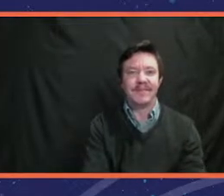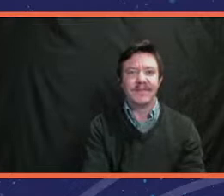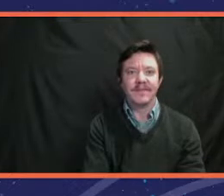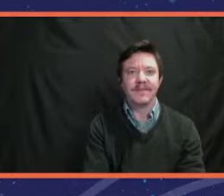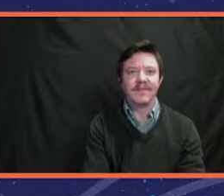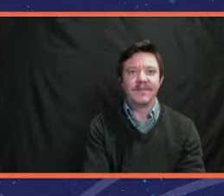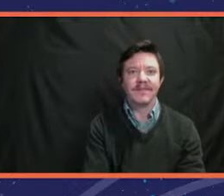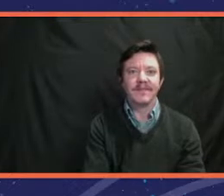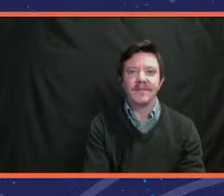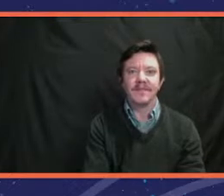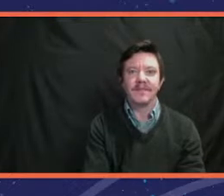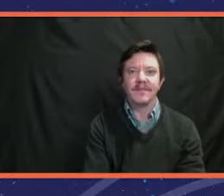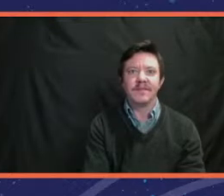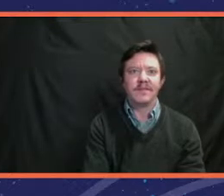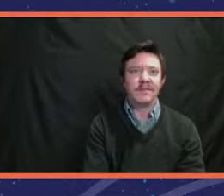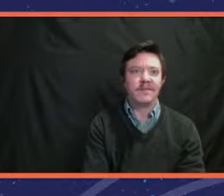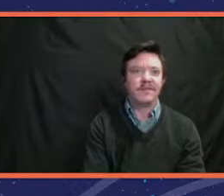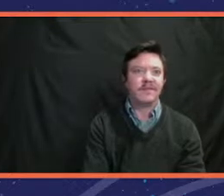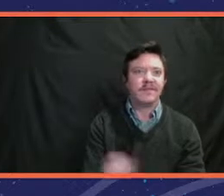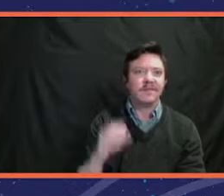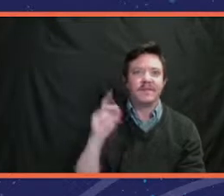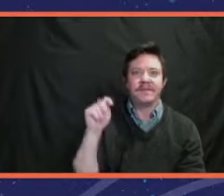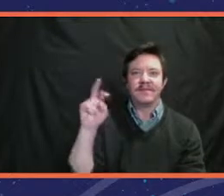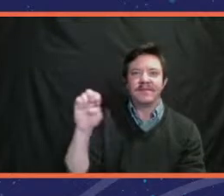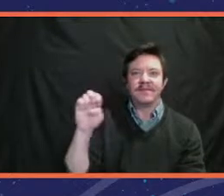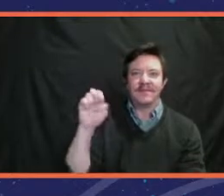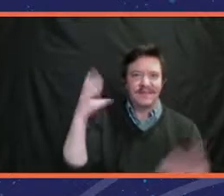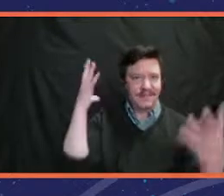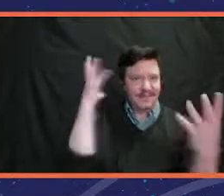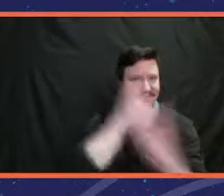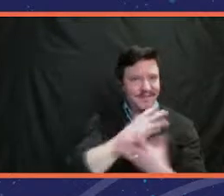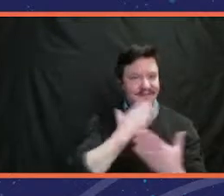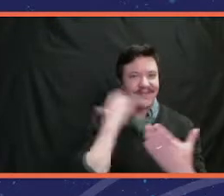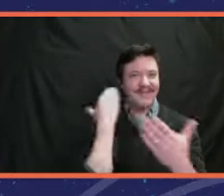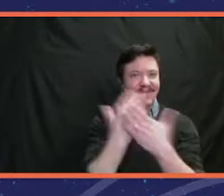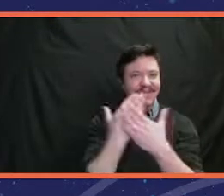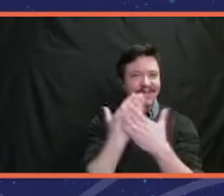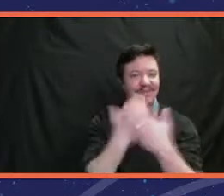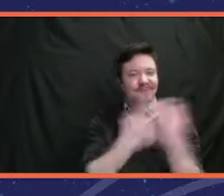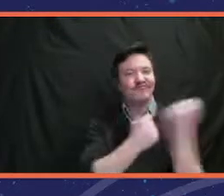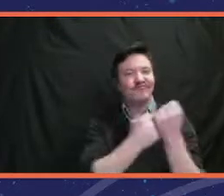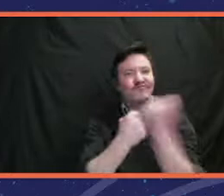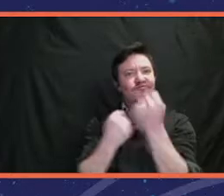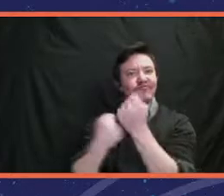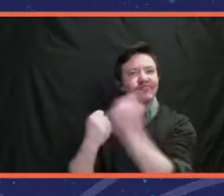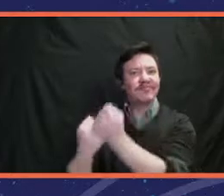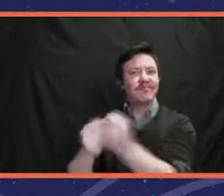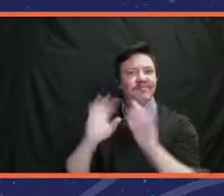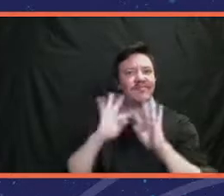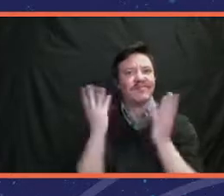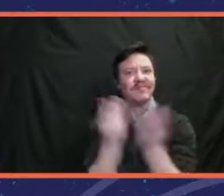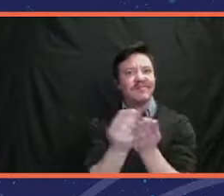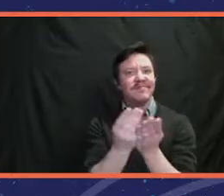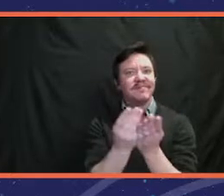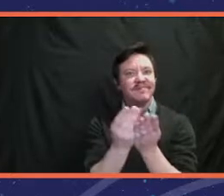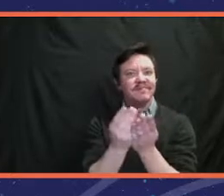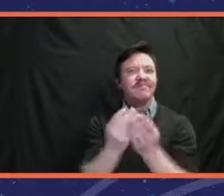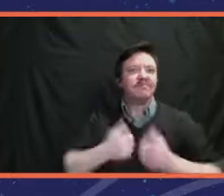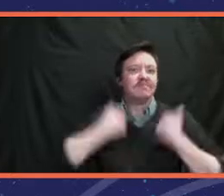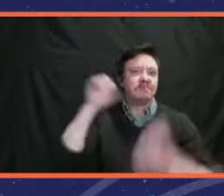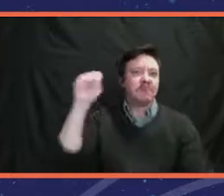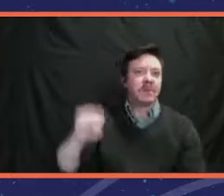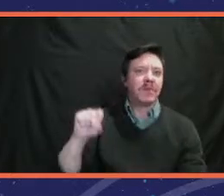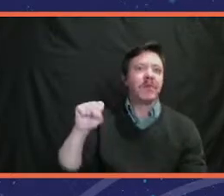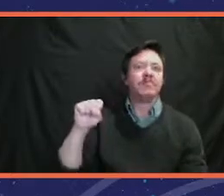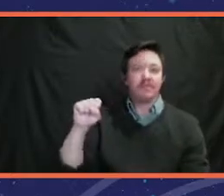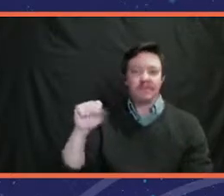Beautiful. Thank you, Angelique. Shout out to all of our family, all our relatives in the work down in the South right now, too. And thank you for